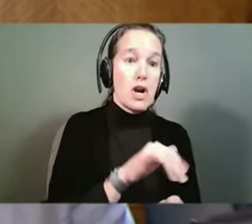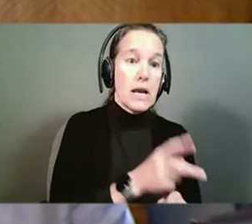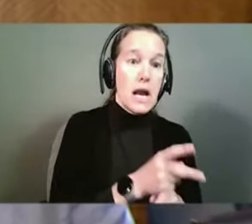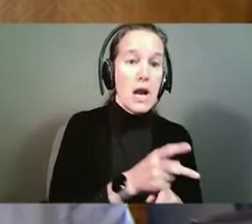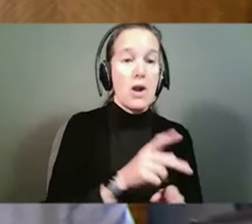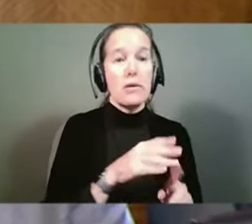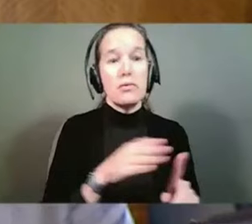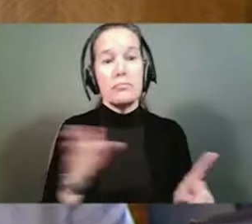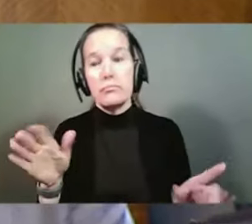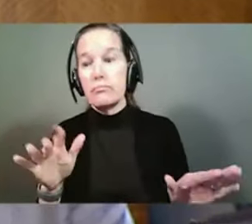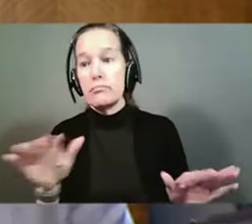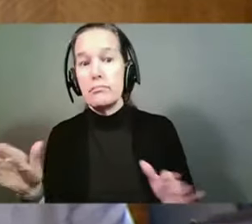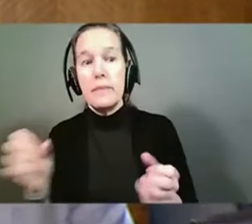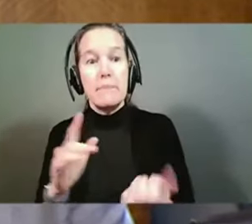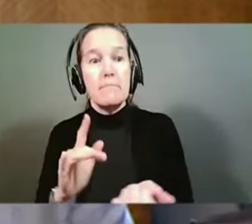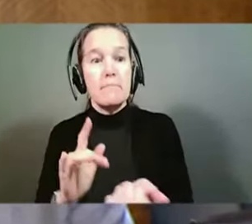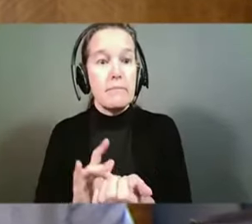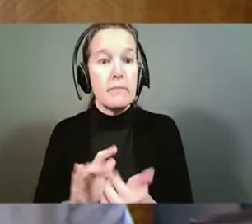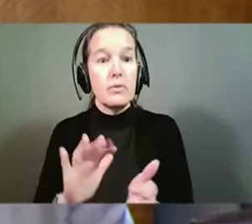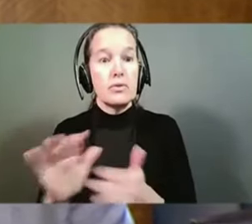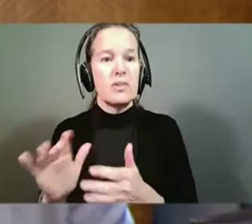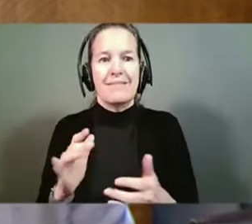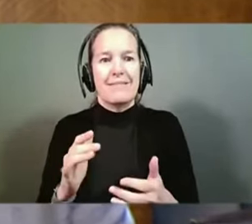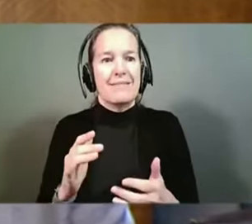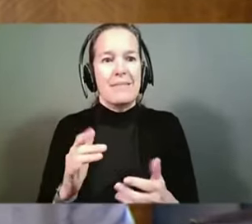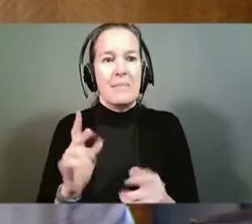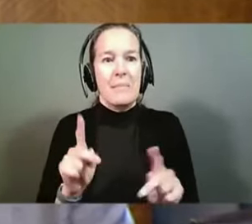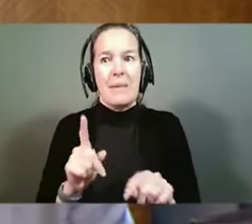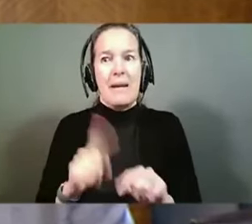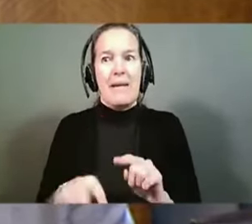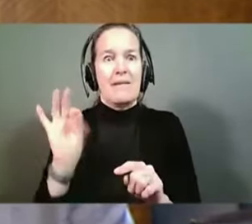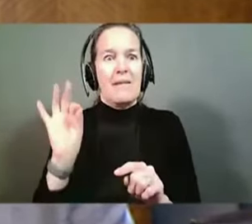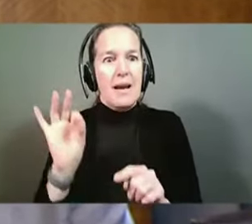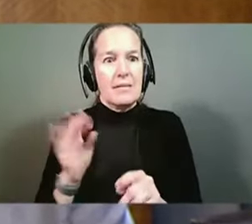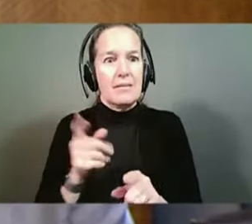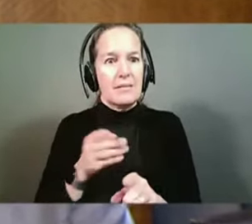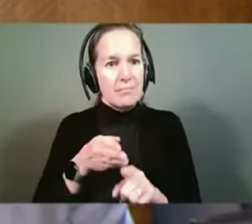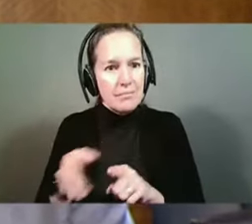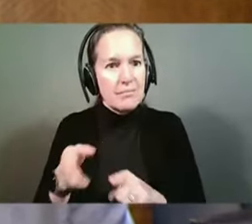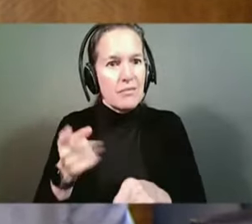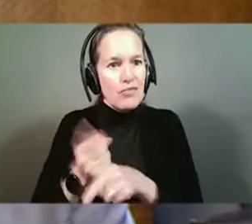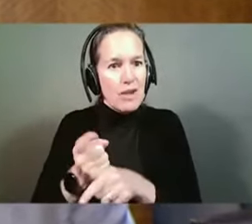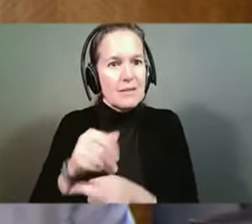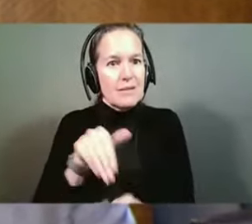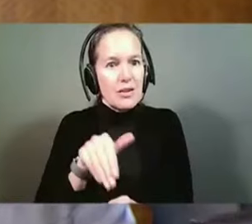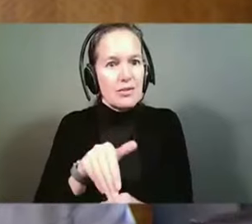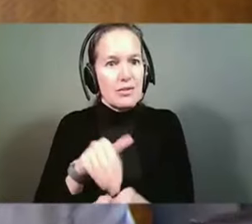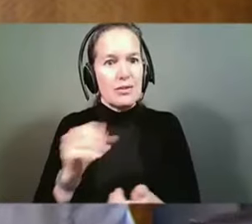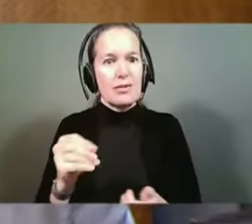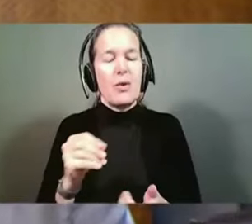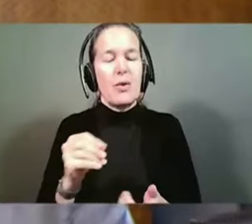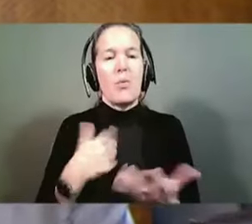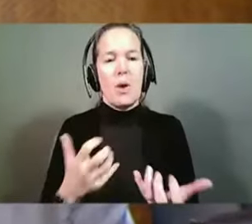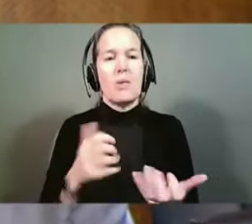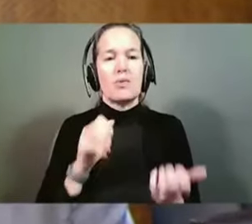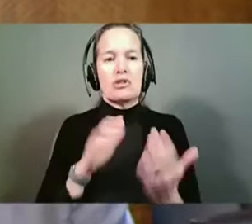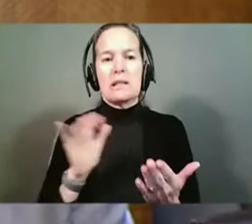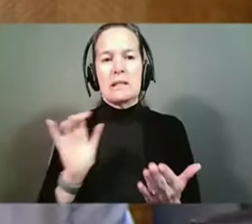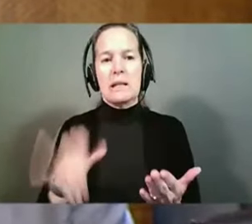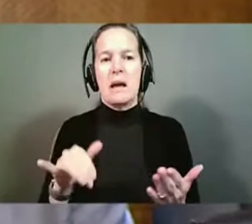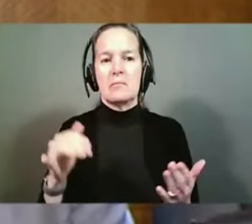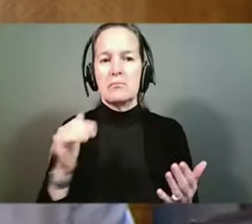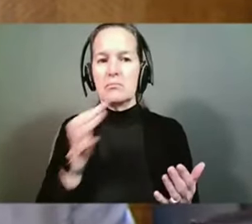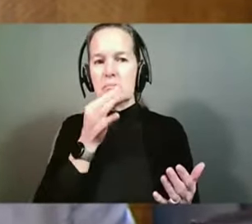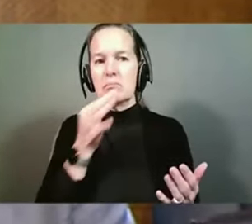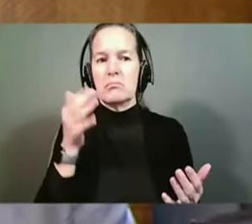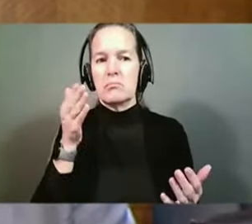to access affordable, high-quality care when they need it. That's another issue that some of us hope we can address in the near future.